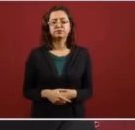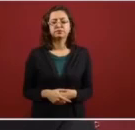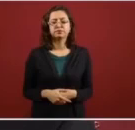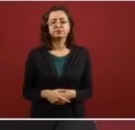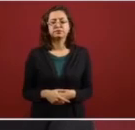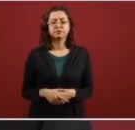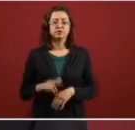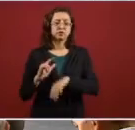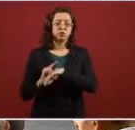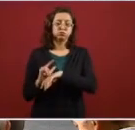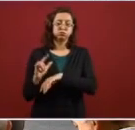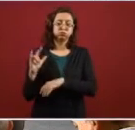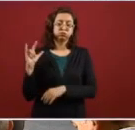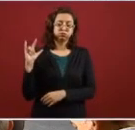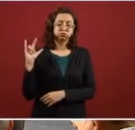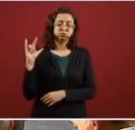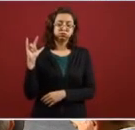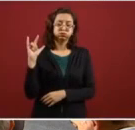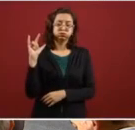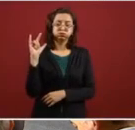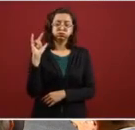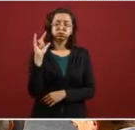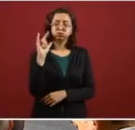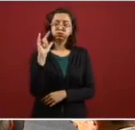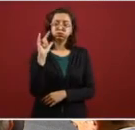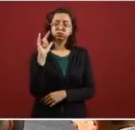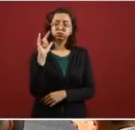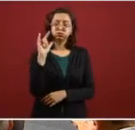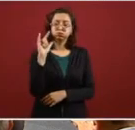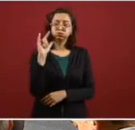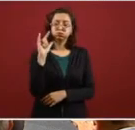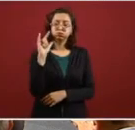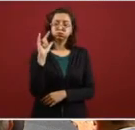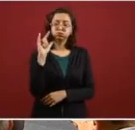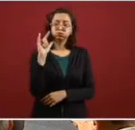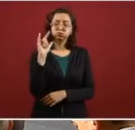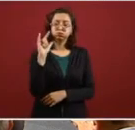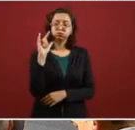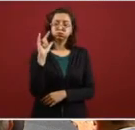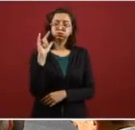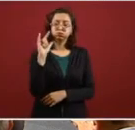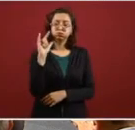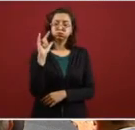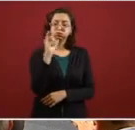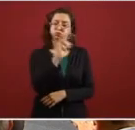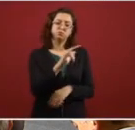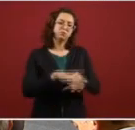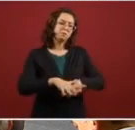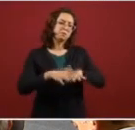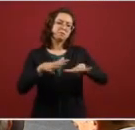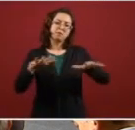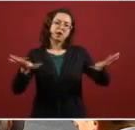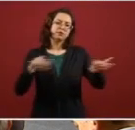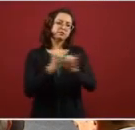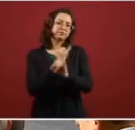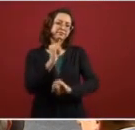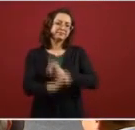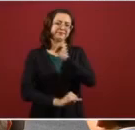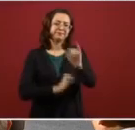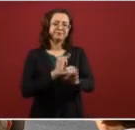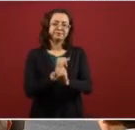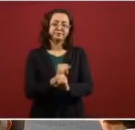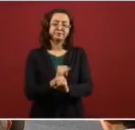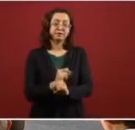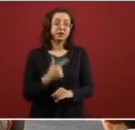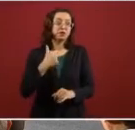forth. Pues en aguas internacionales. Over international waters. Así que no esperaría